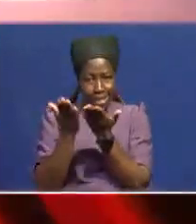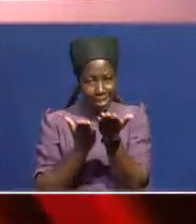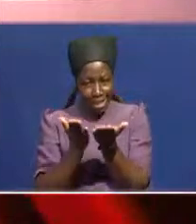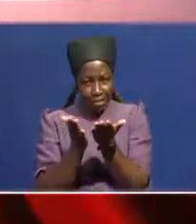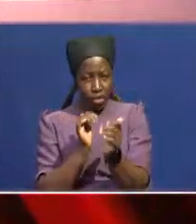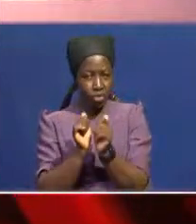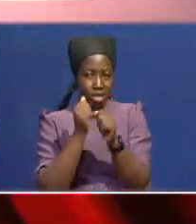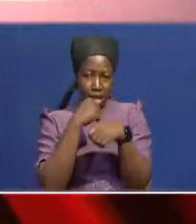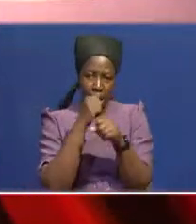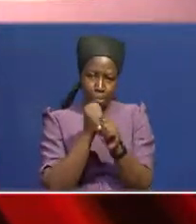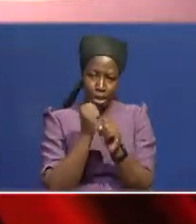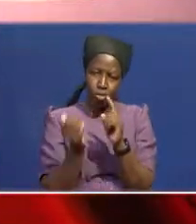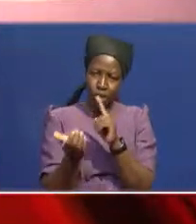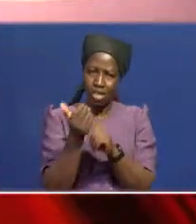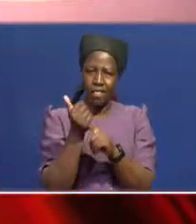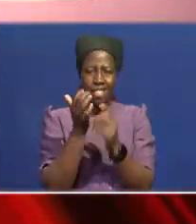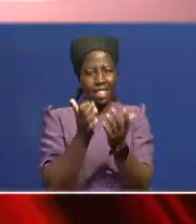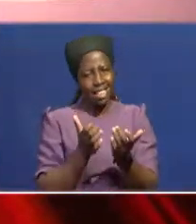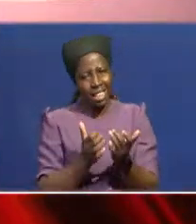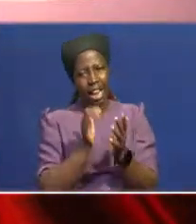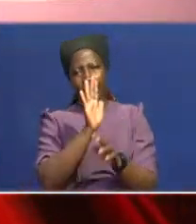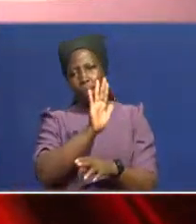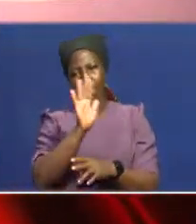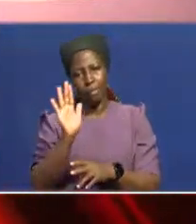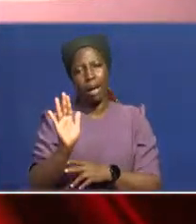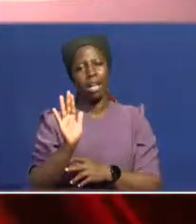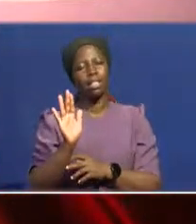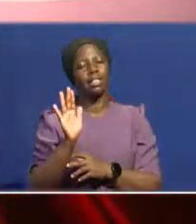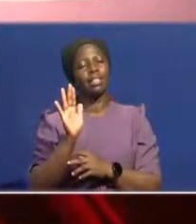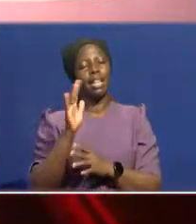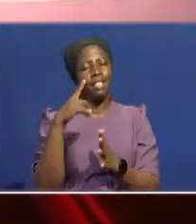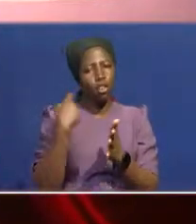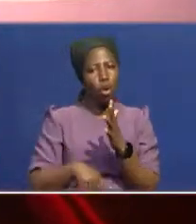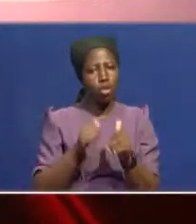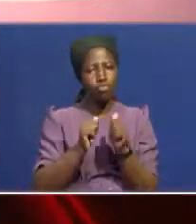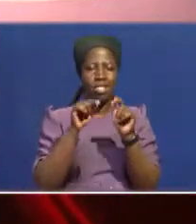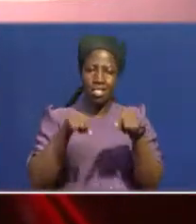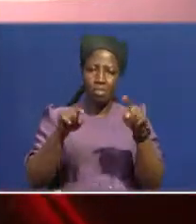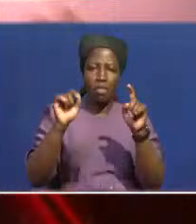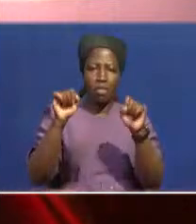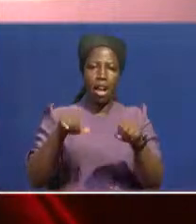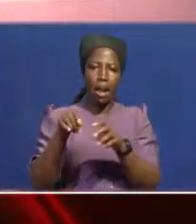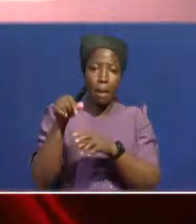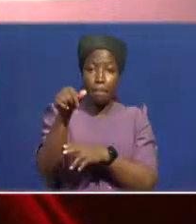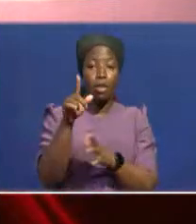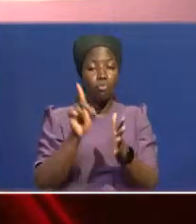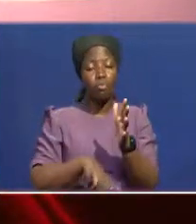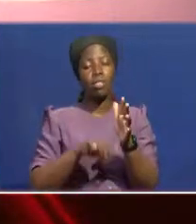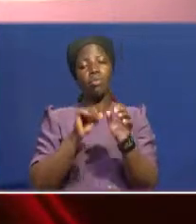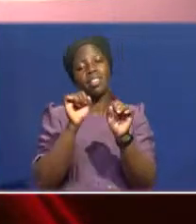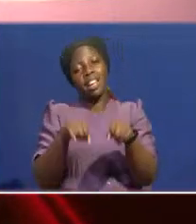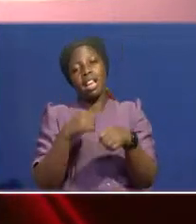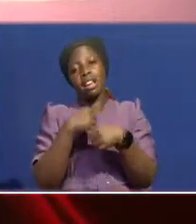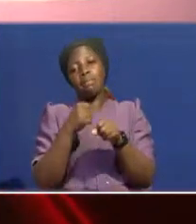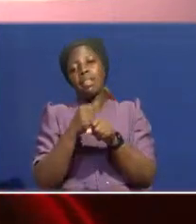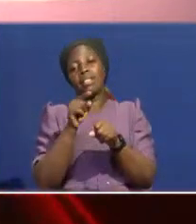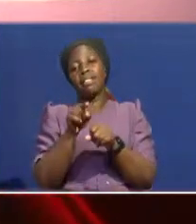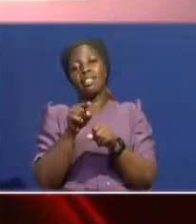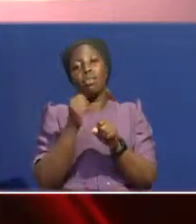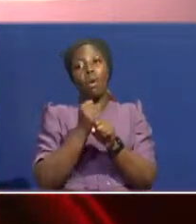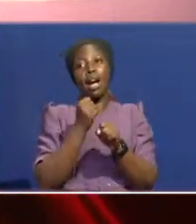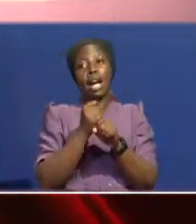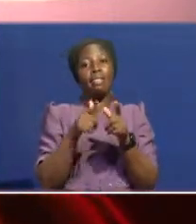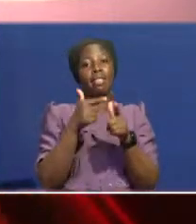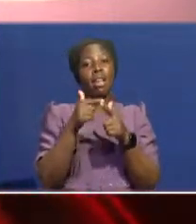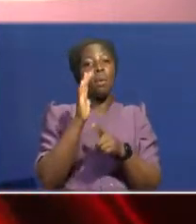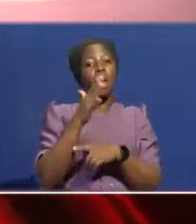designed to meet their needs at a price point that they can afford to pay. And once we can make this all work out, then we have a